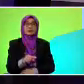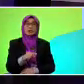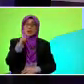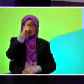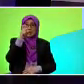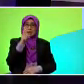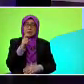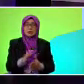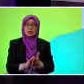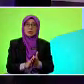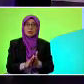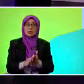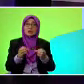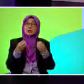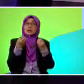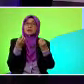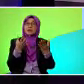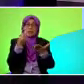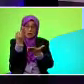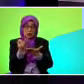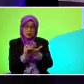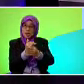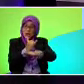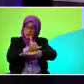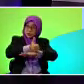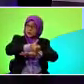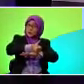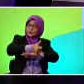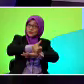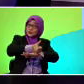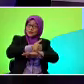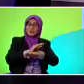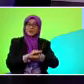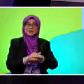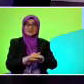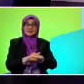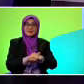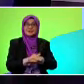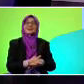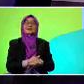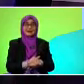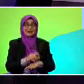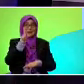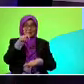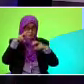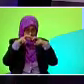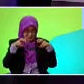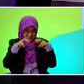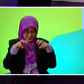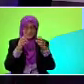How about fresh juice? What about fresh juice? I think we should make an investigation on that. Yeah,